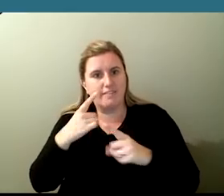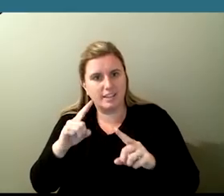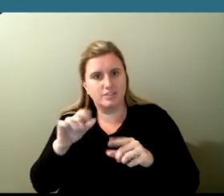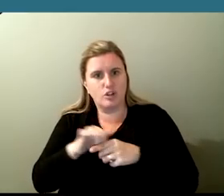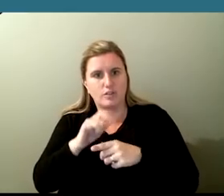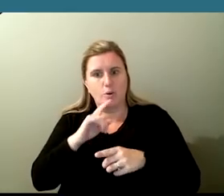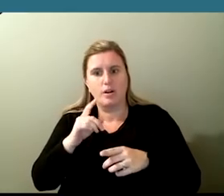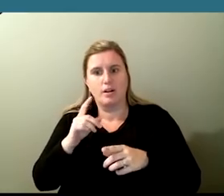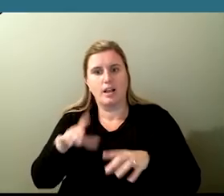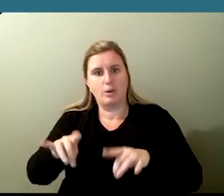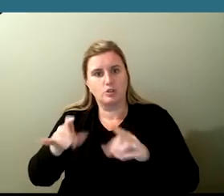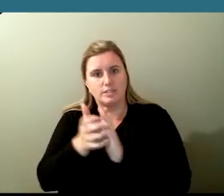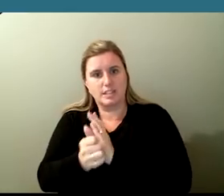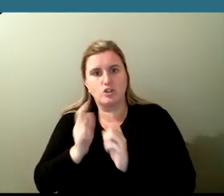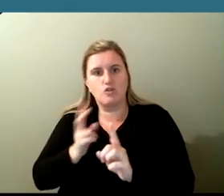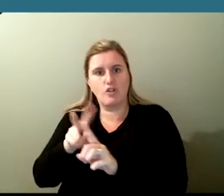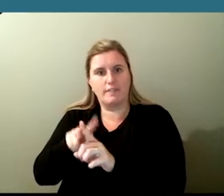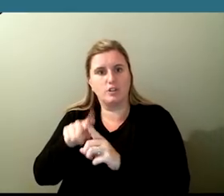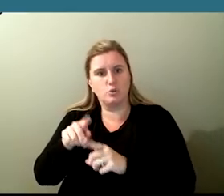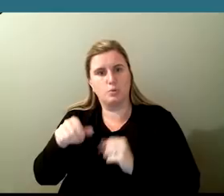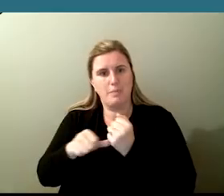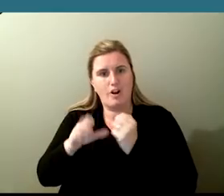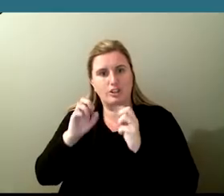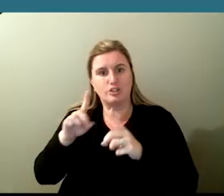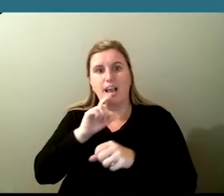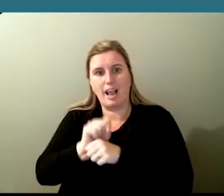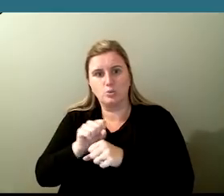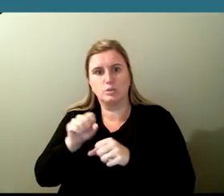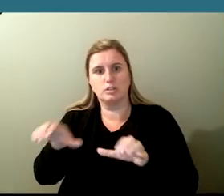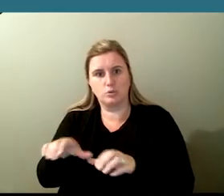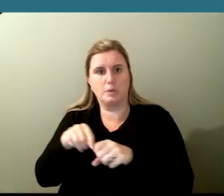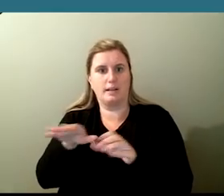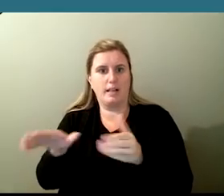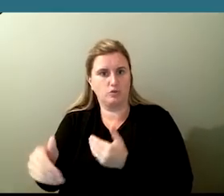skills that are relevant to peer educator practices in the actual classroom.